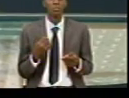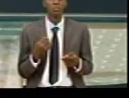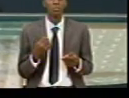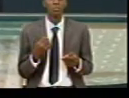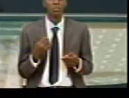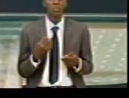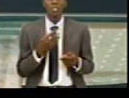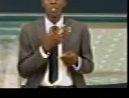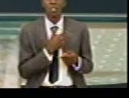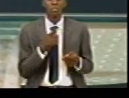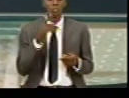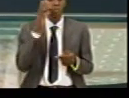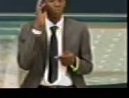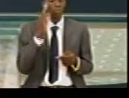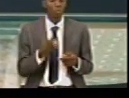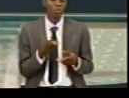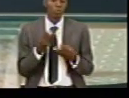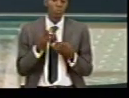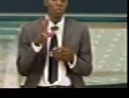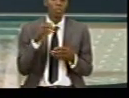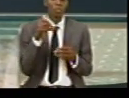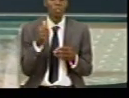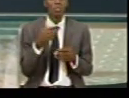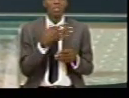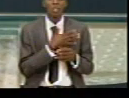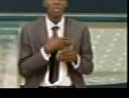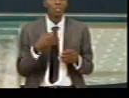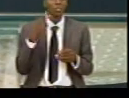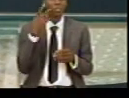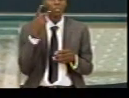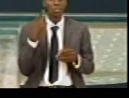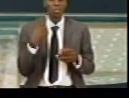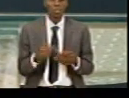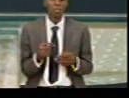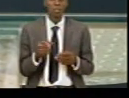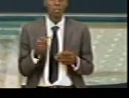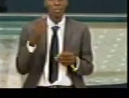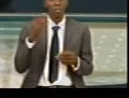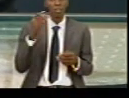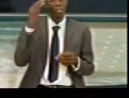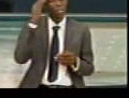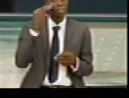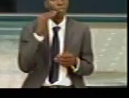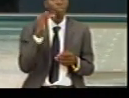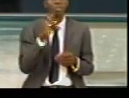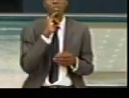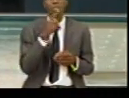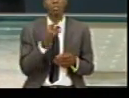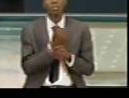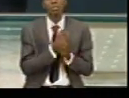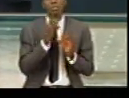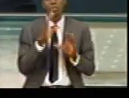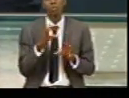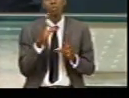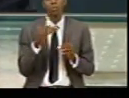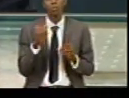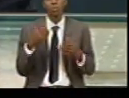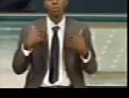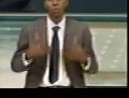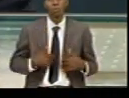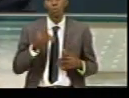feed yourself. The head is the savior of the body. You're walking and you see